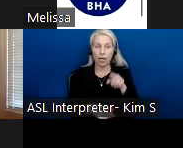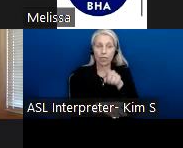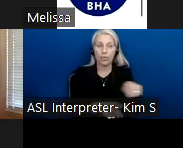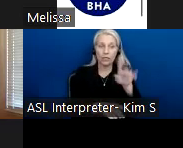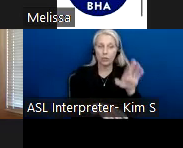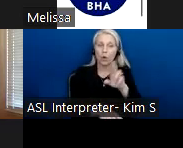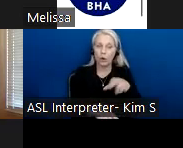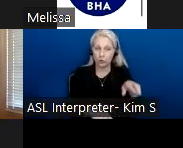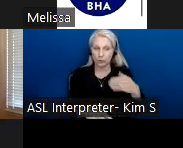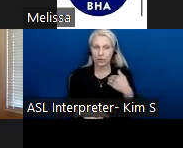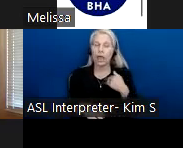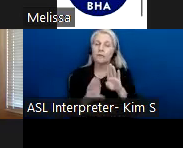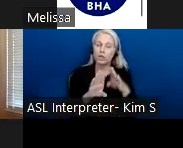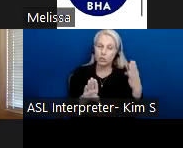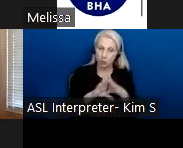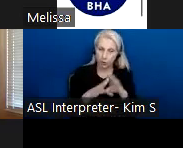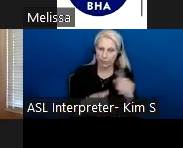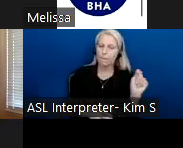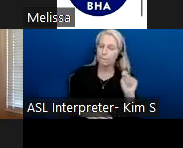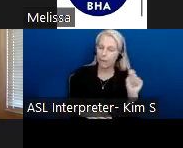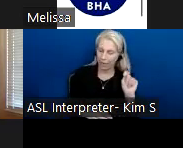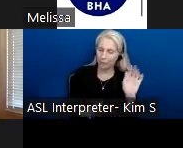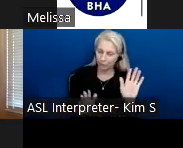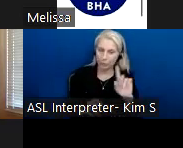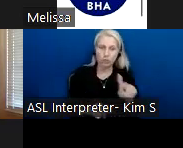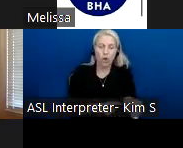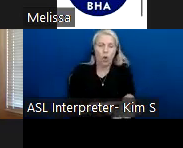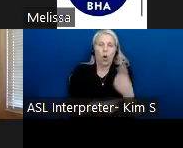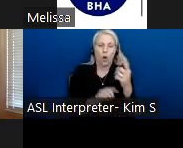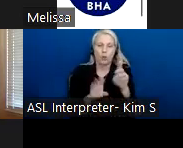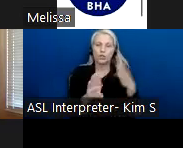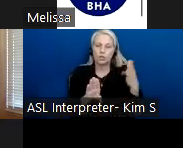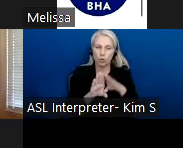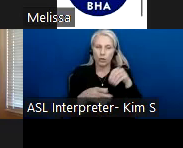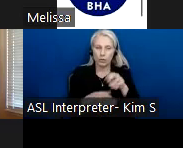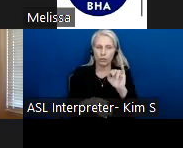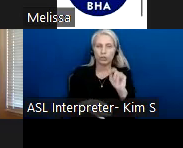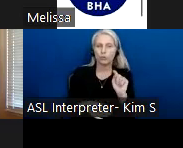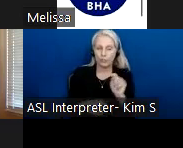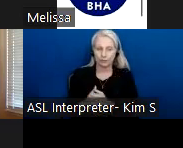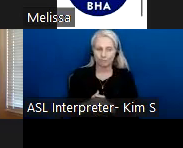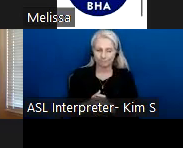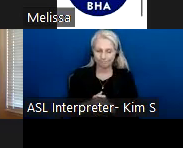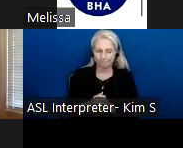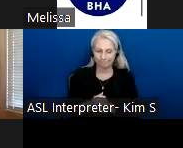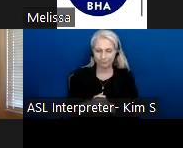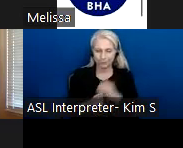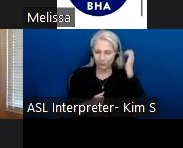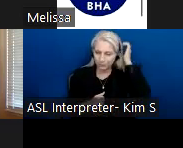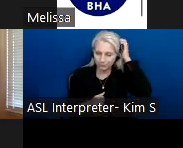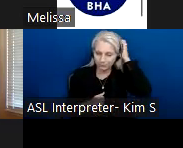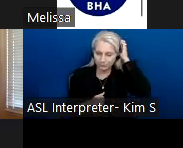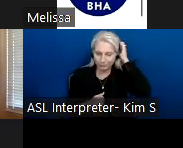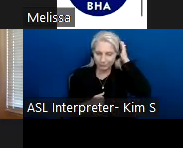do have a door in their bathroom, as you can see. It is the only door inside their units. And this